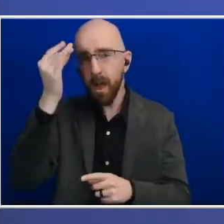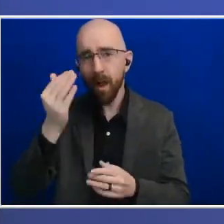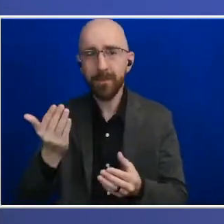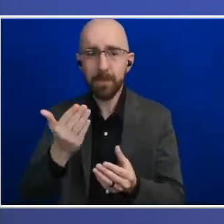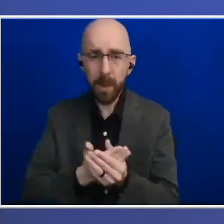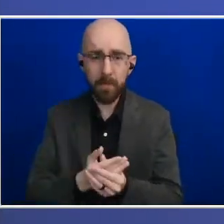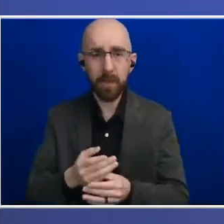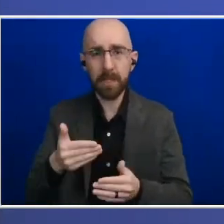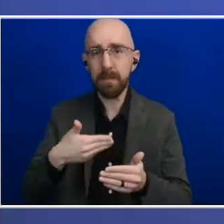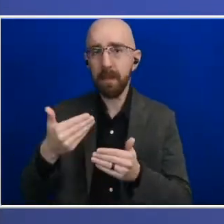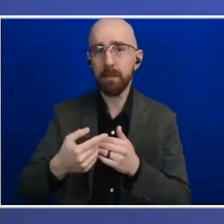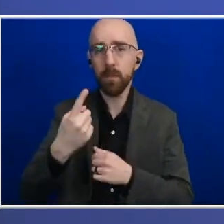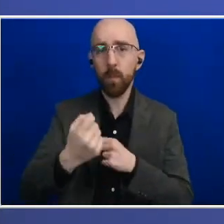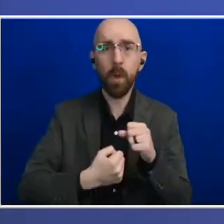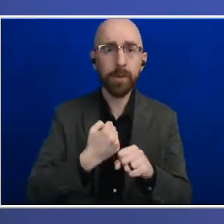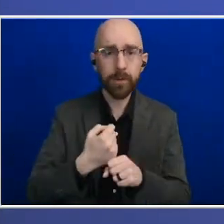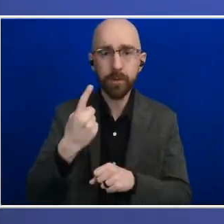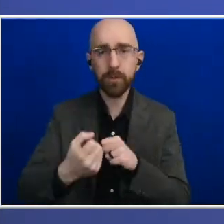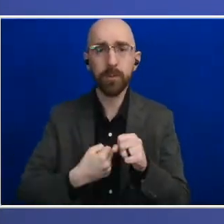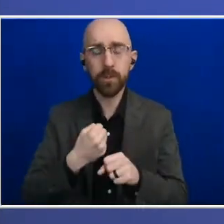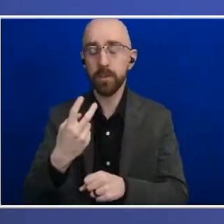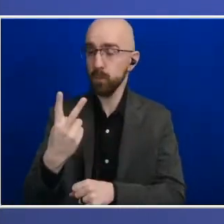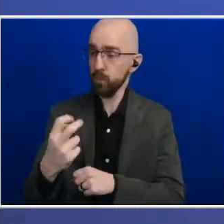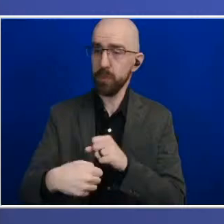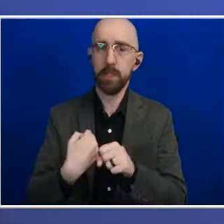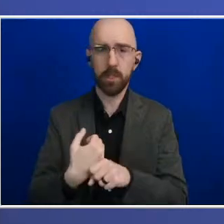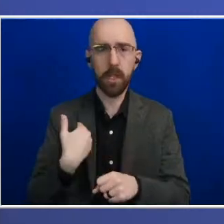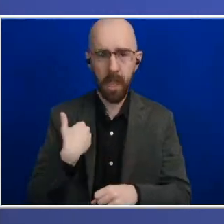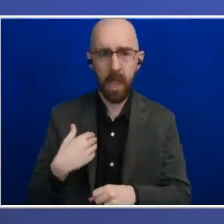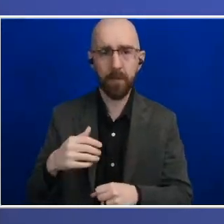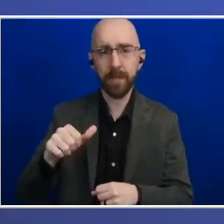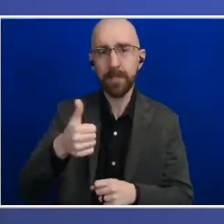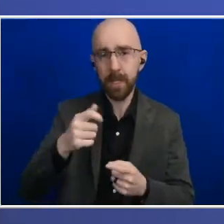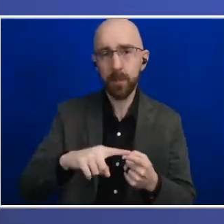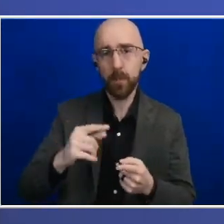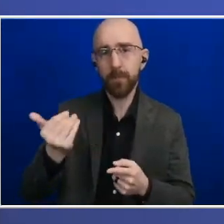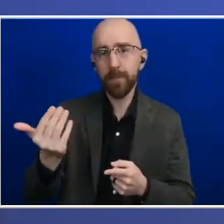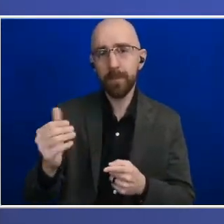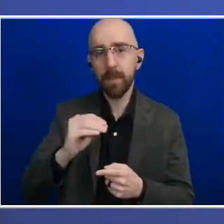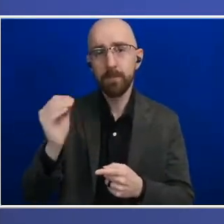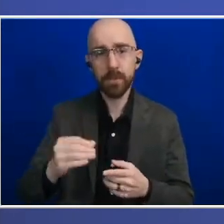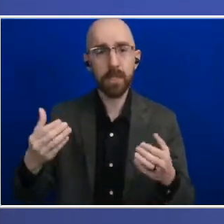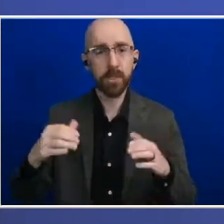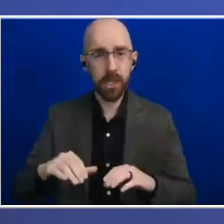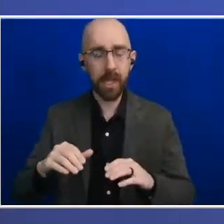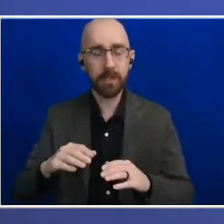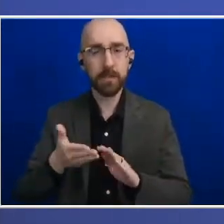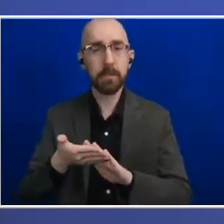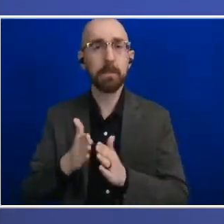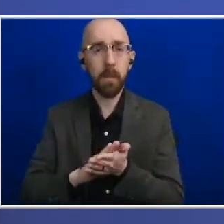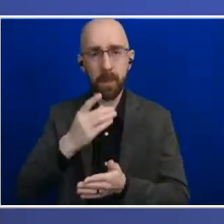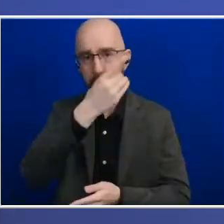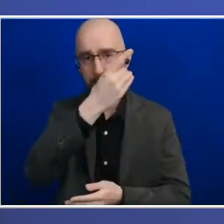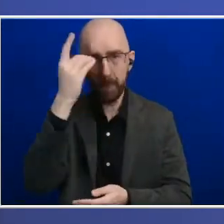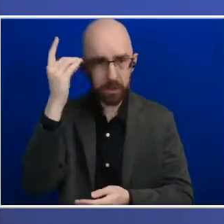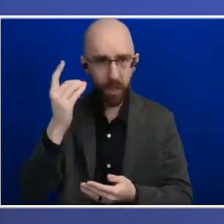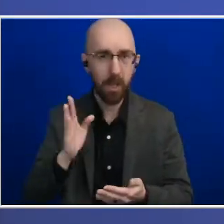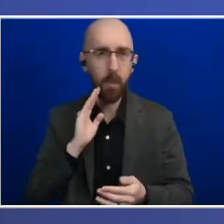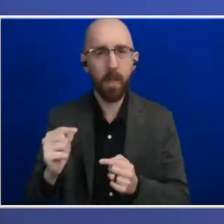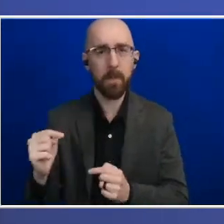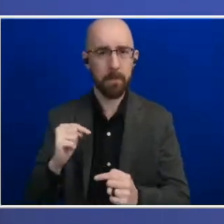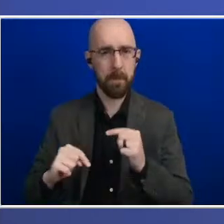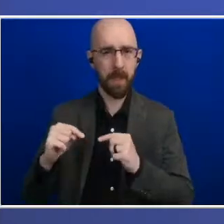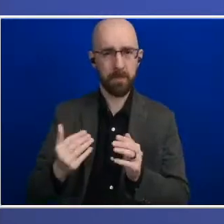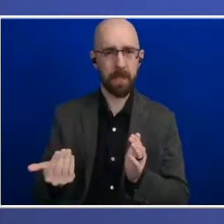you have as much as a 10 to 15% chance of actually progressing to a real dementia. Now, I'll backtrack again. So what